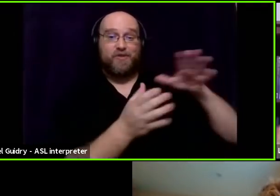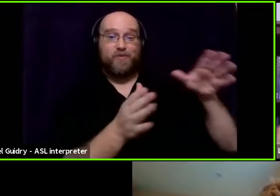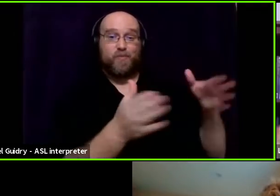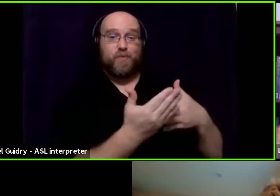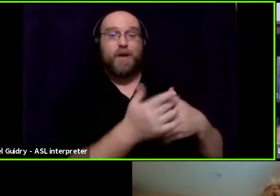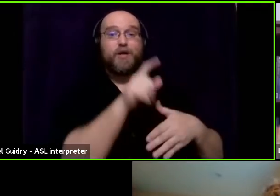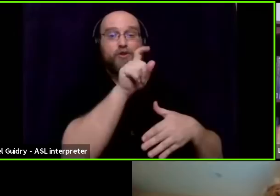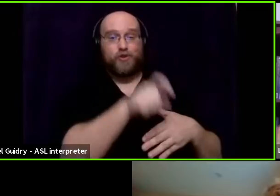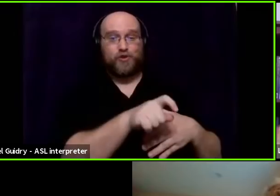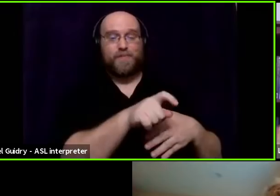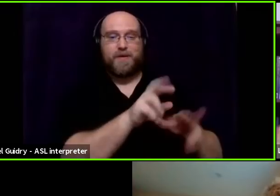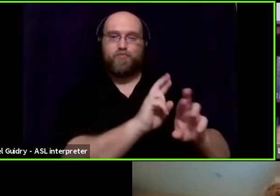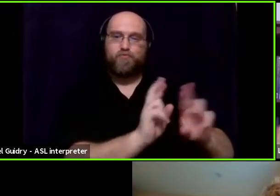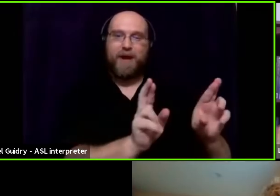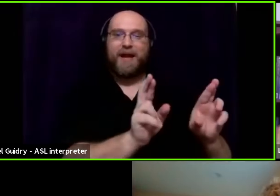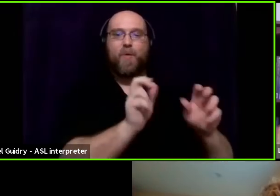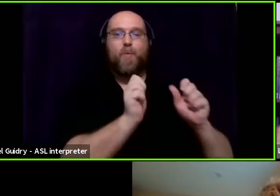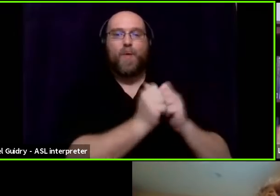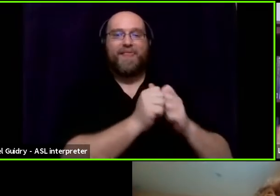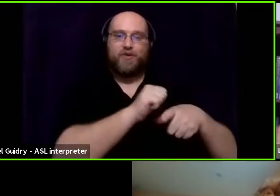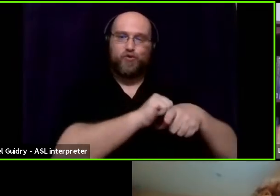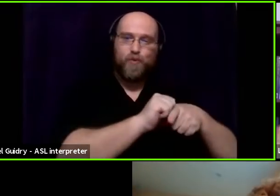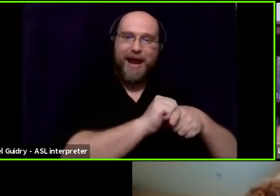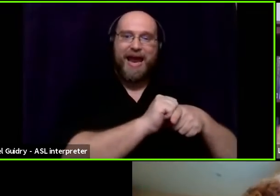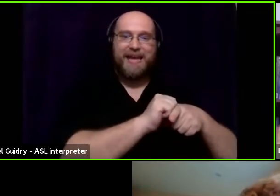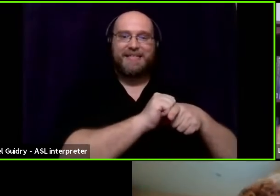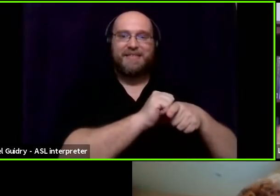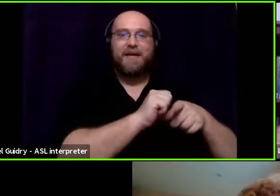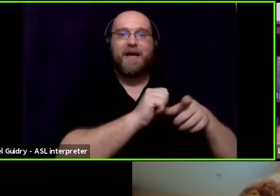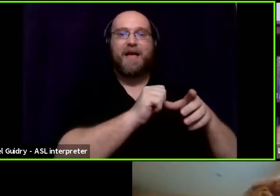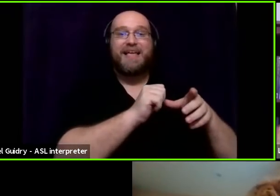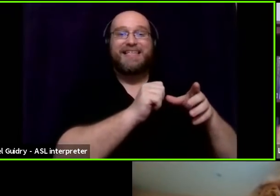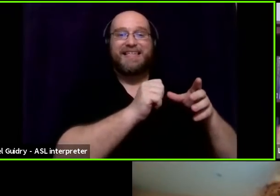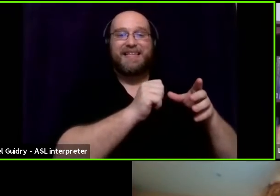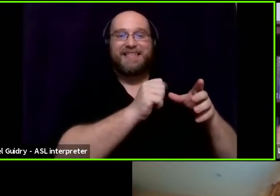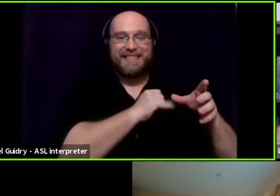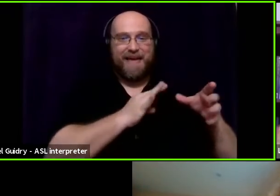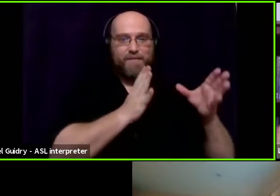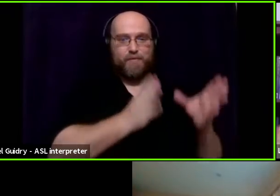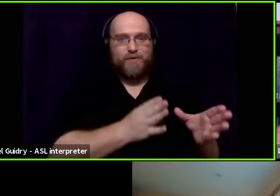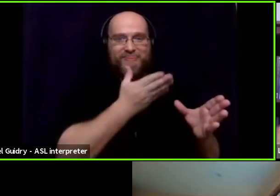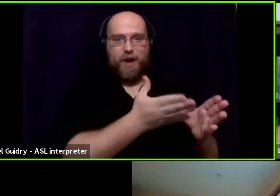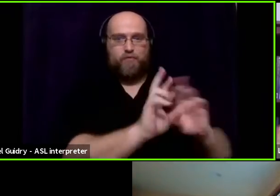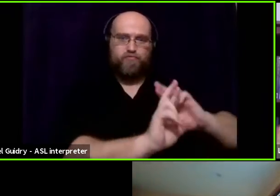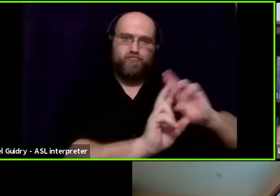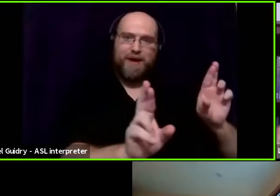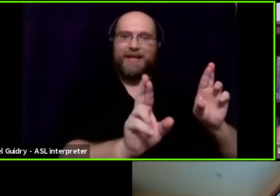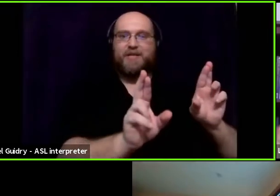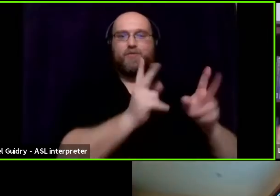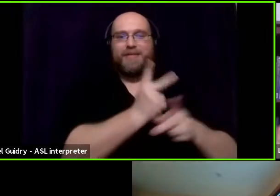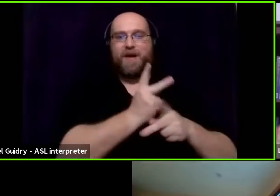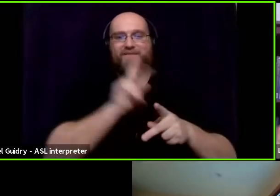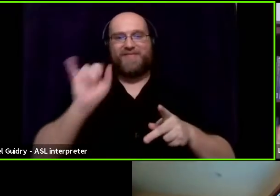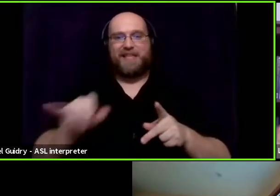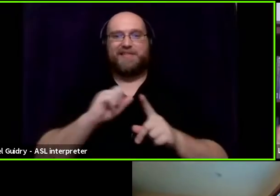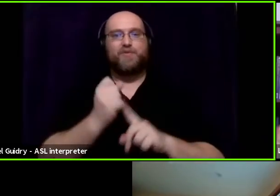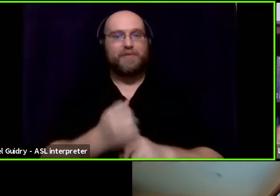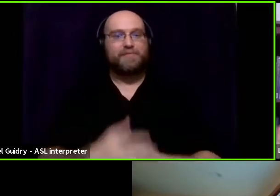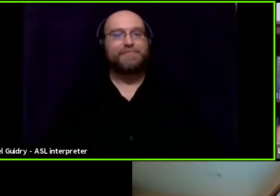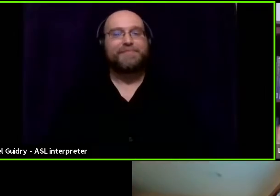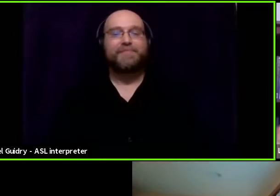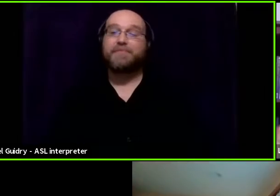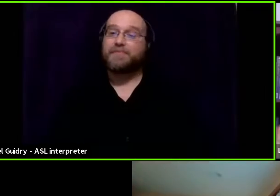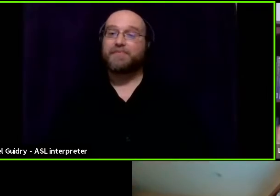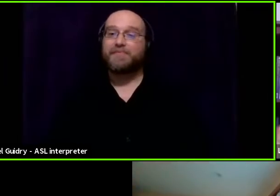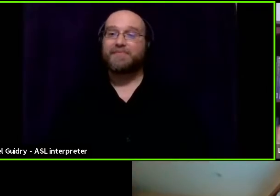prepared staff person there to take care of that situation. Thank you. Okay, stick with us, Lucinda,